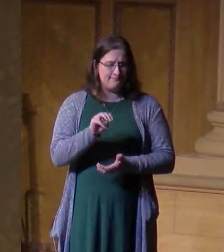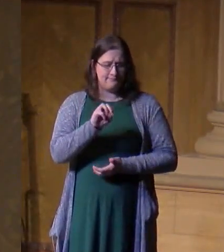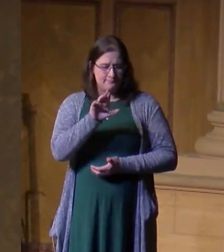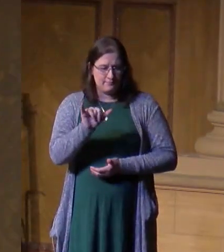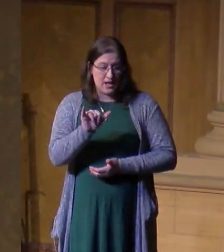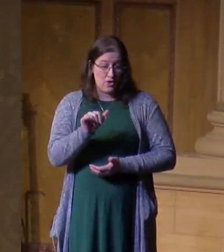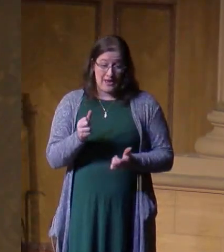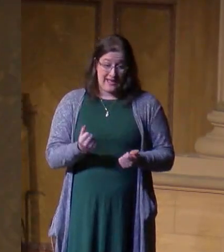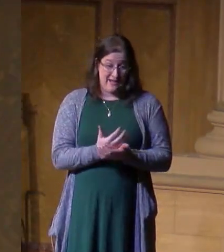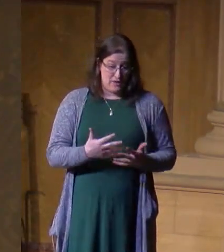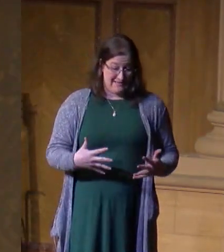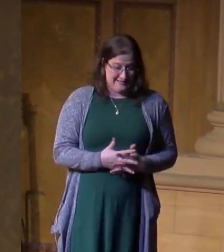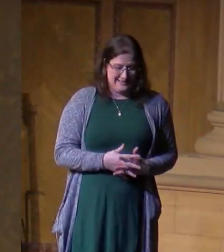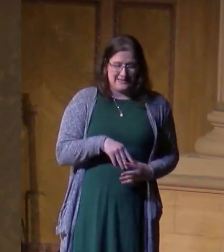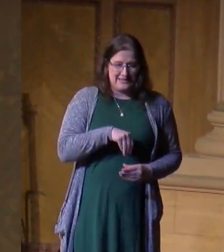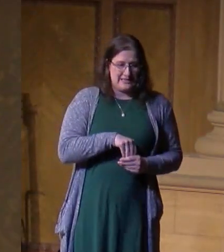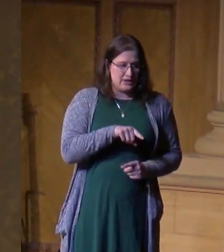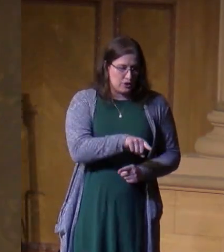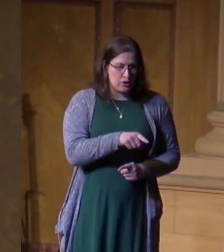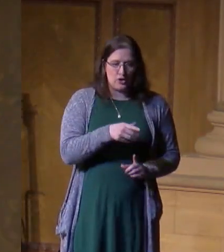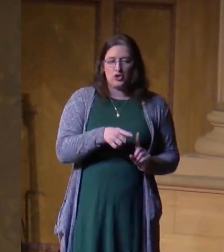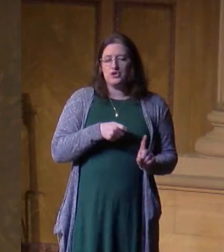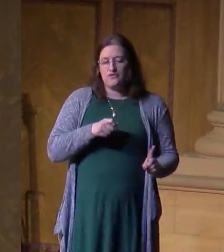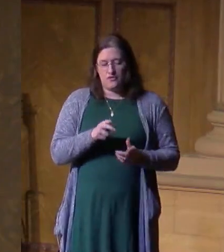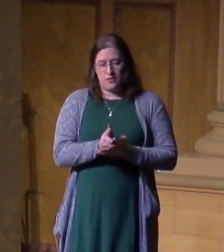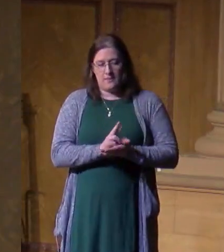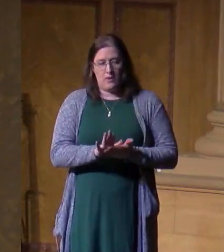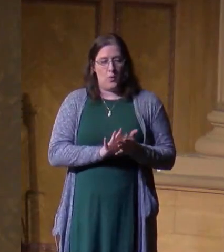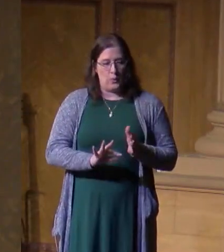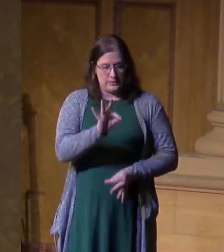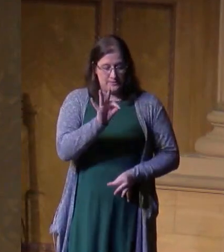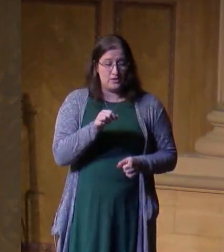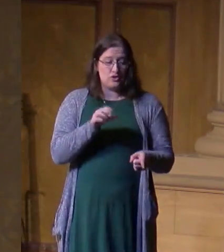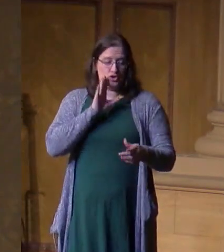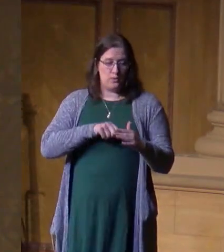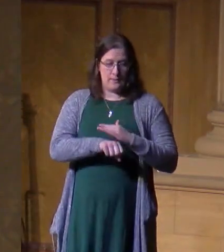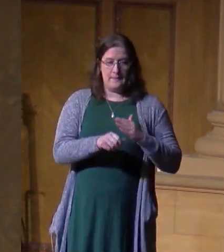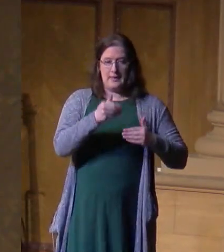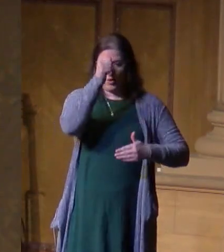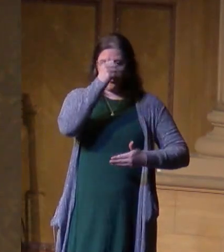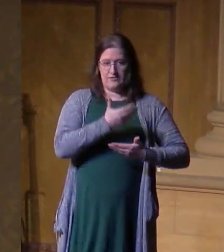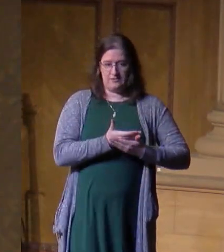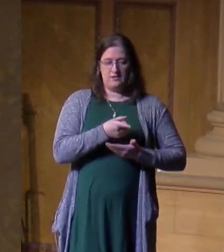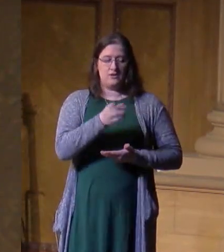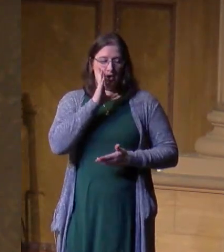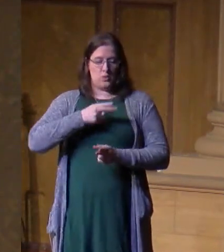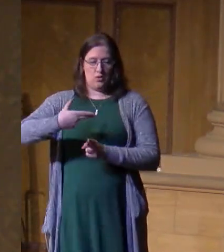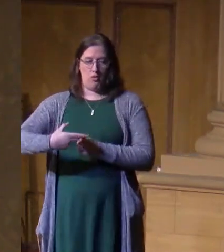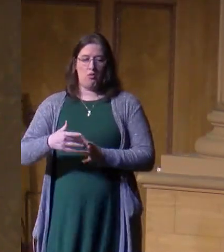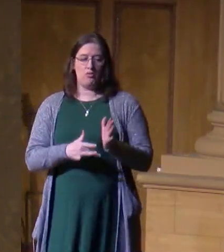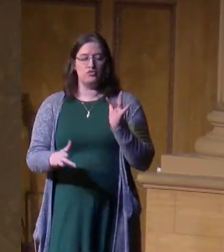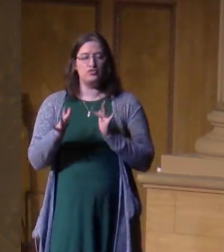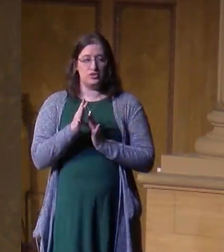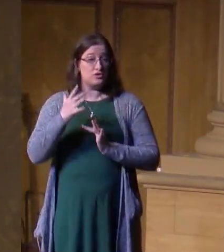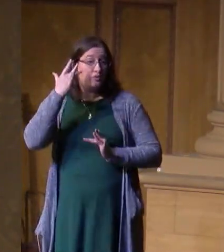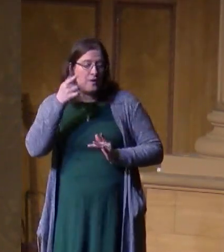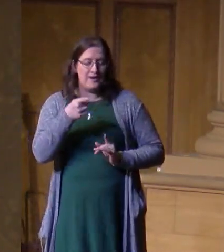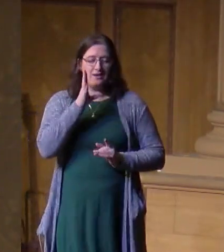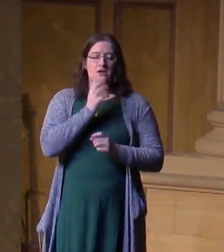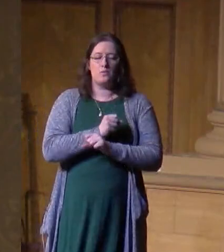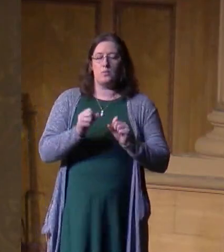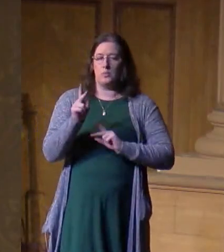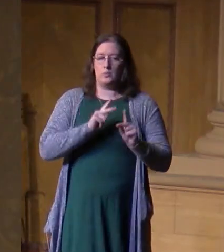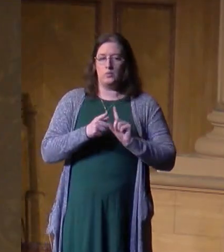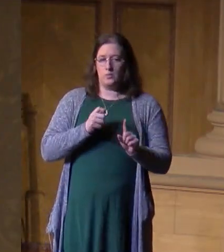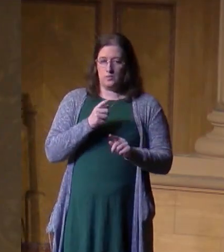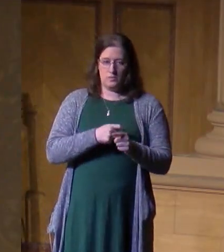is conceived in her is from the Holy Spirit. She will bear a son. You shall call his name Jesus, for you will save his people from their sins.